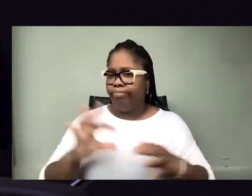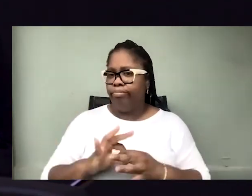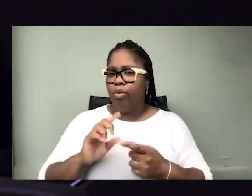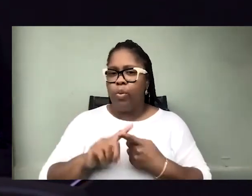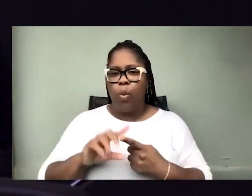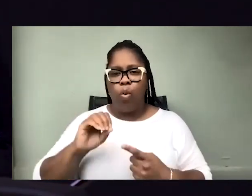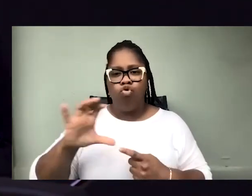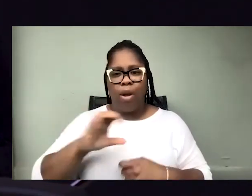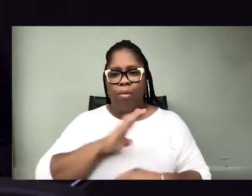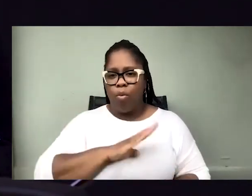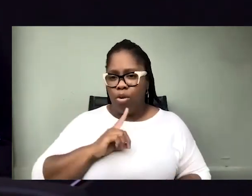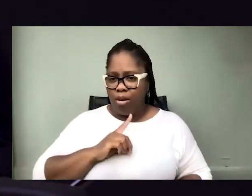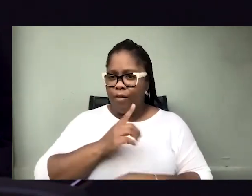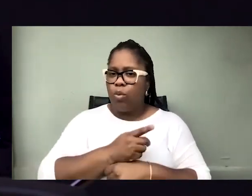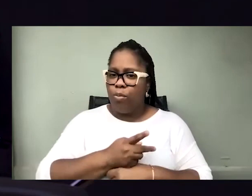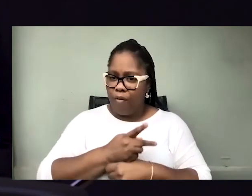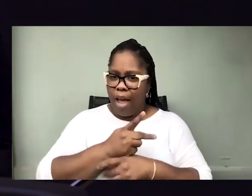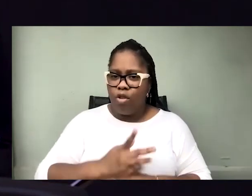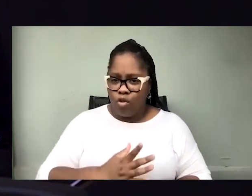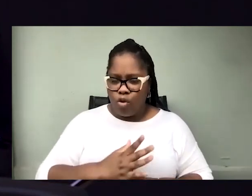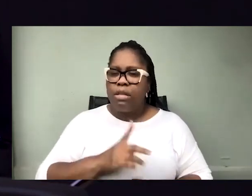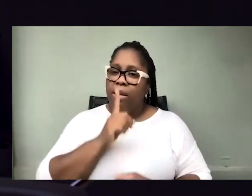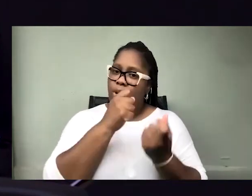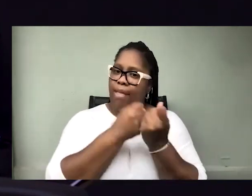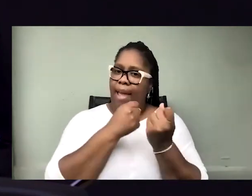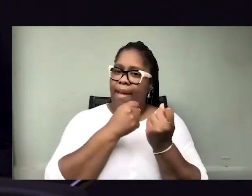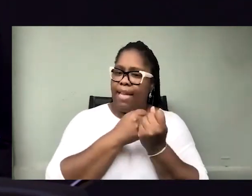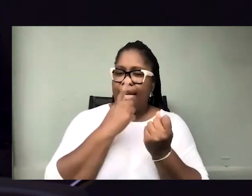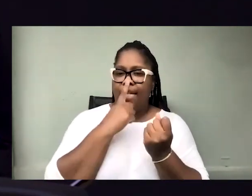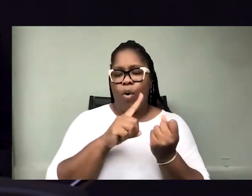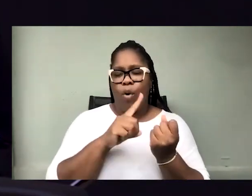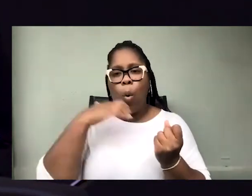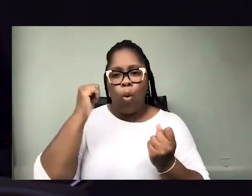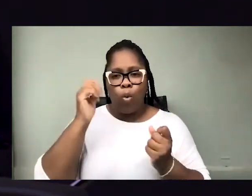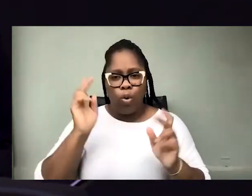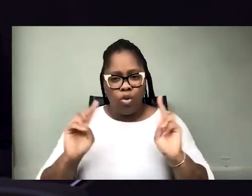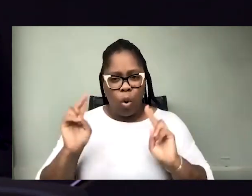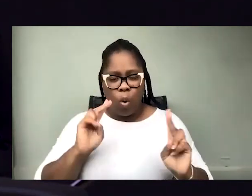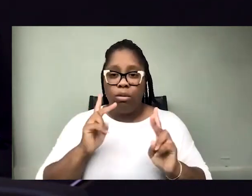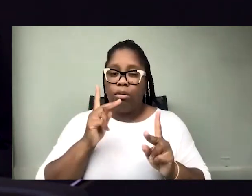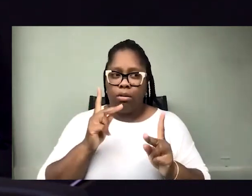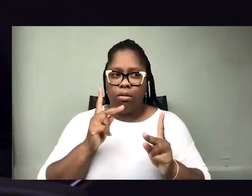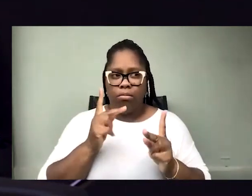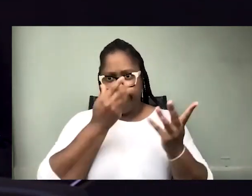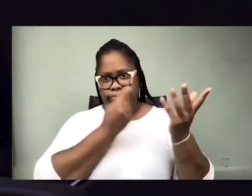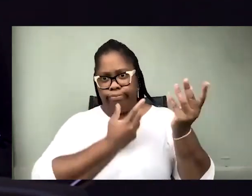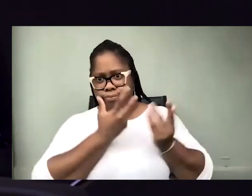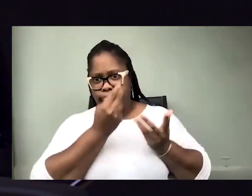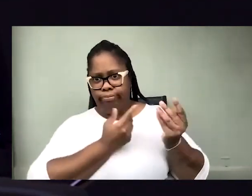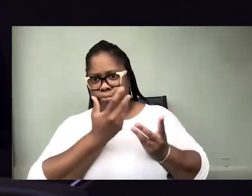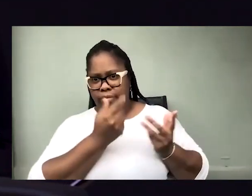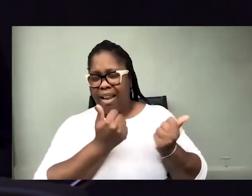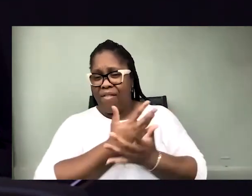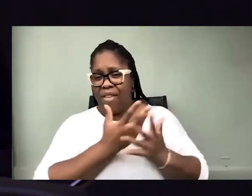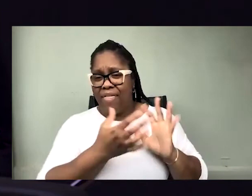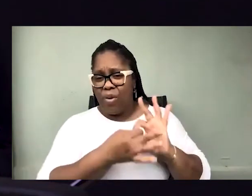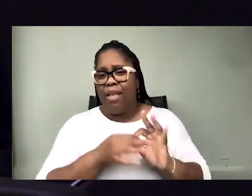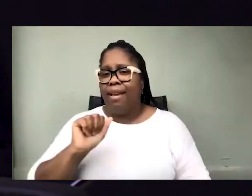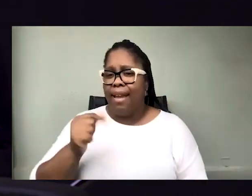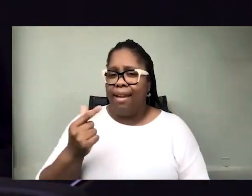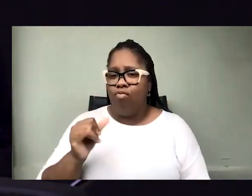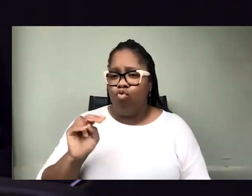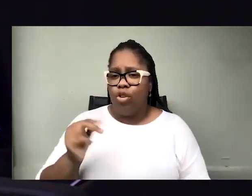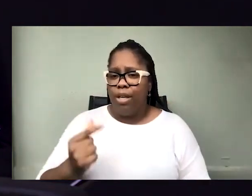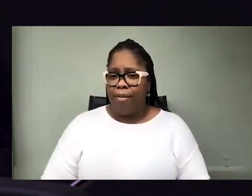of Supervisors, and advocates on behalf of older adults and keeps our board informed in all things aging matters.